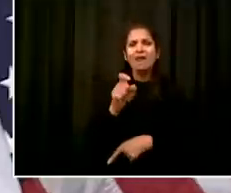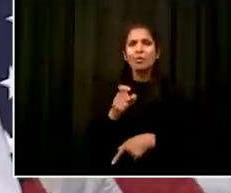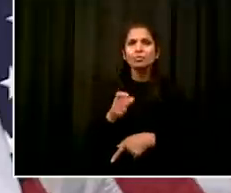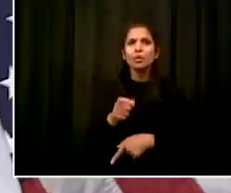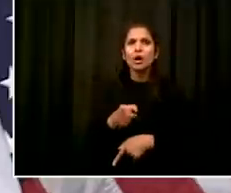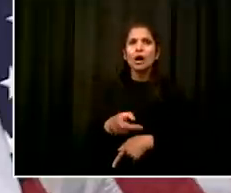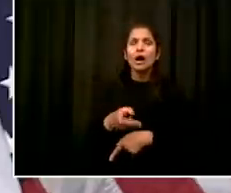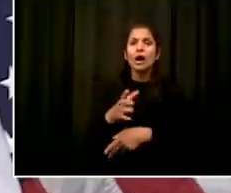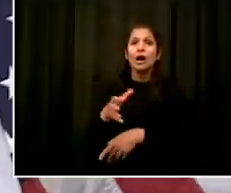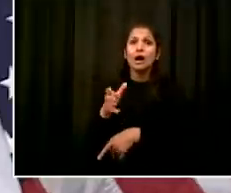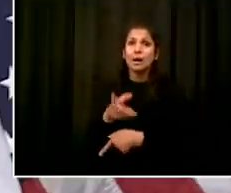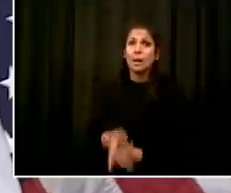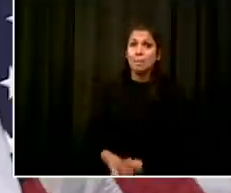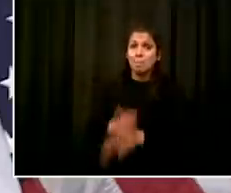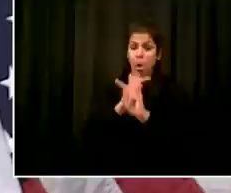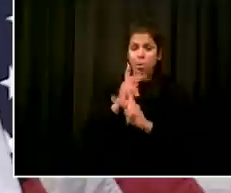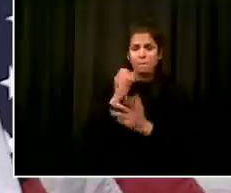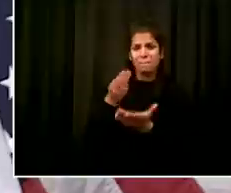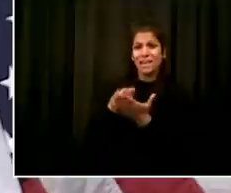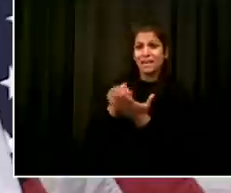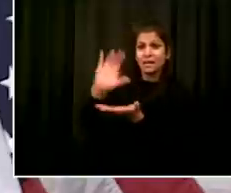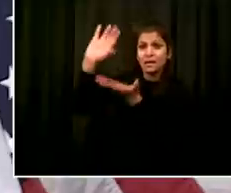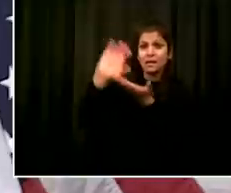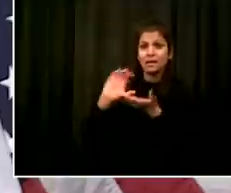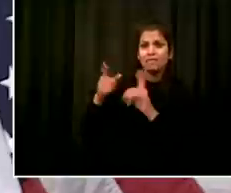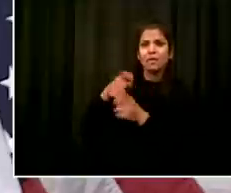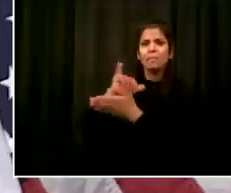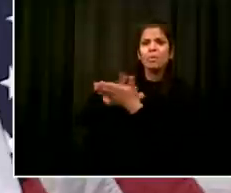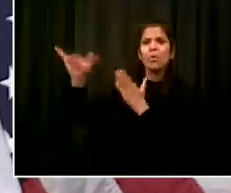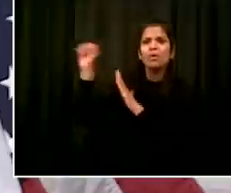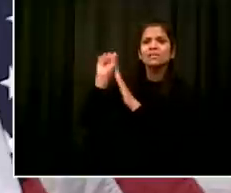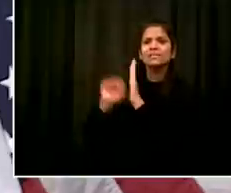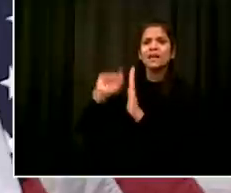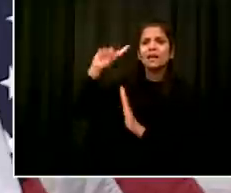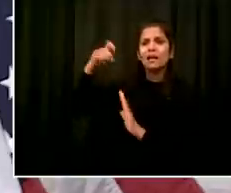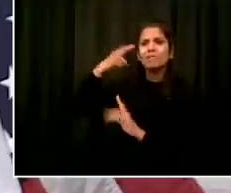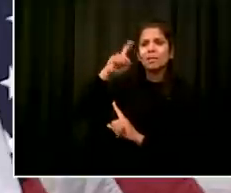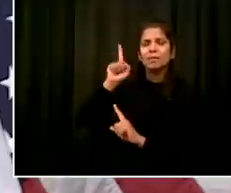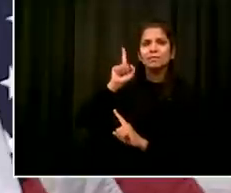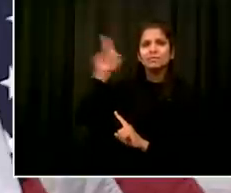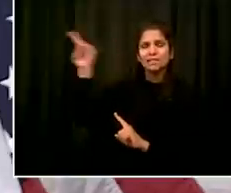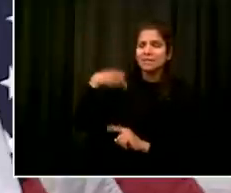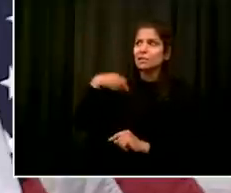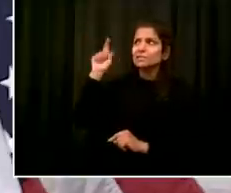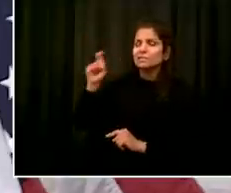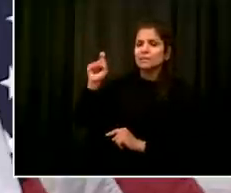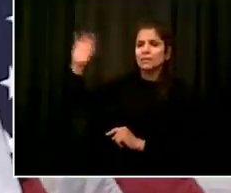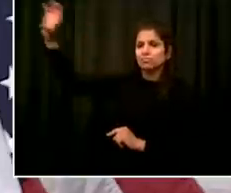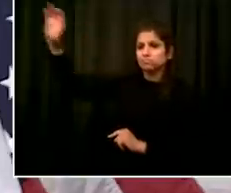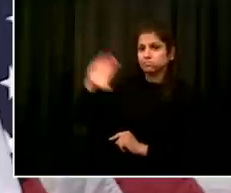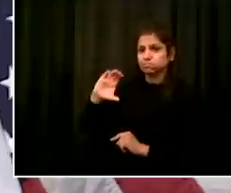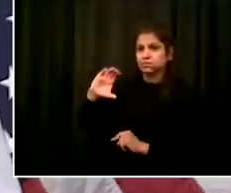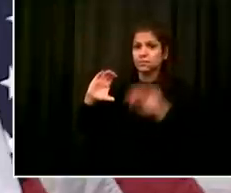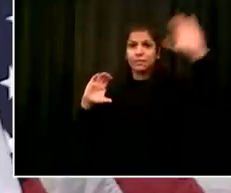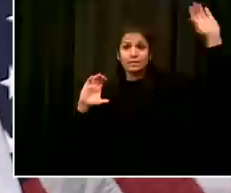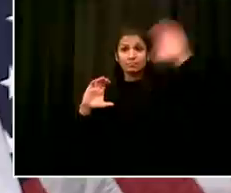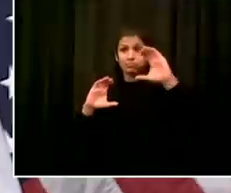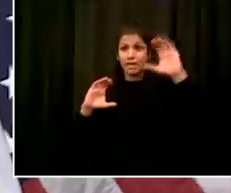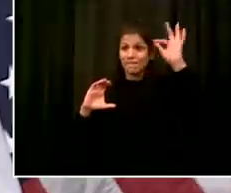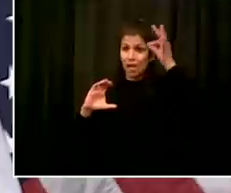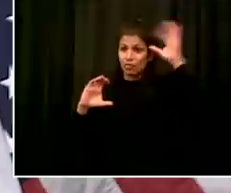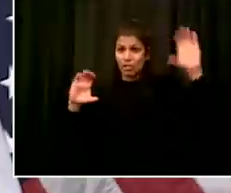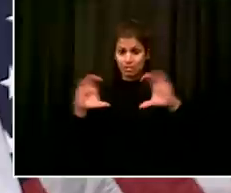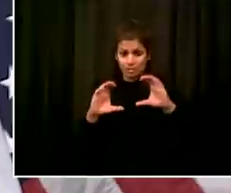by the events of the last days. We're going to work for both those things in the month of June. If we get that, we're going to be able to do a lot more for young people. If we don't get that, we're going to be